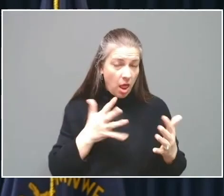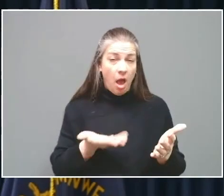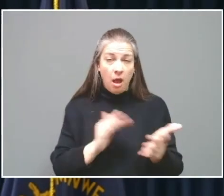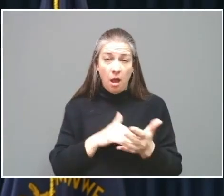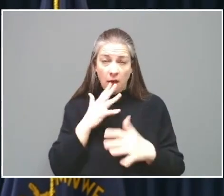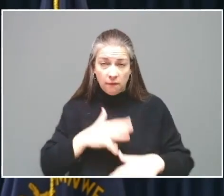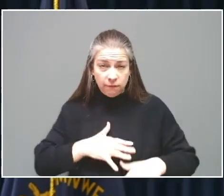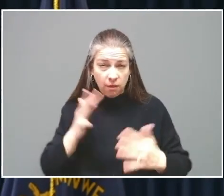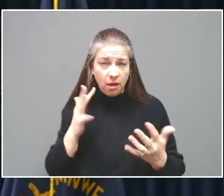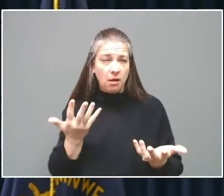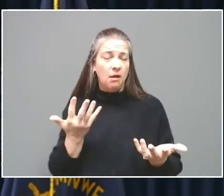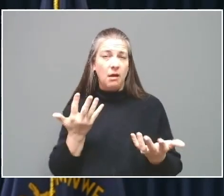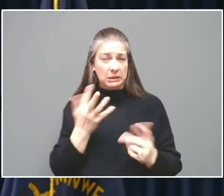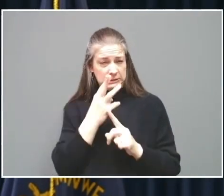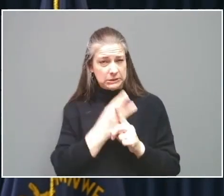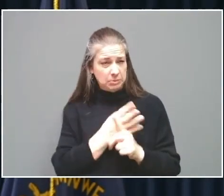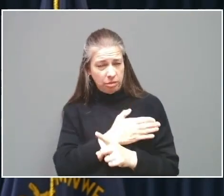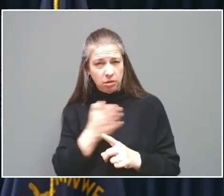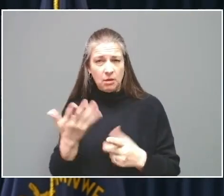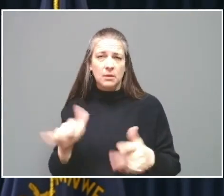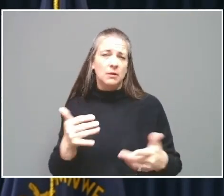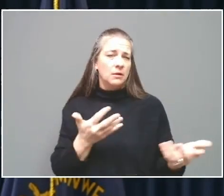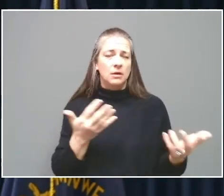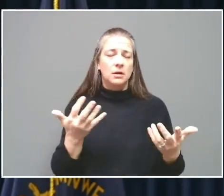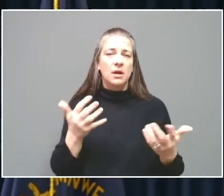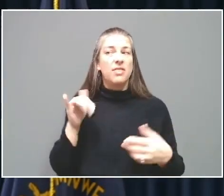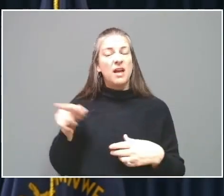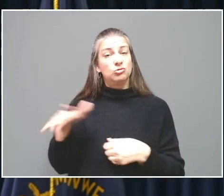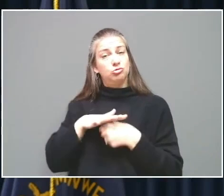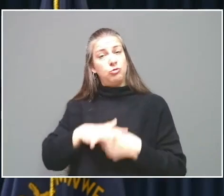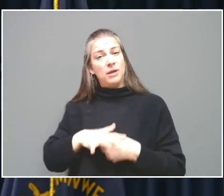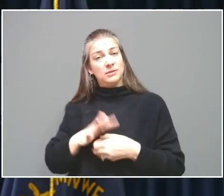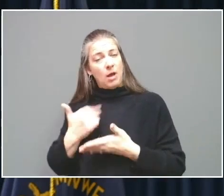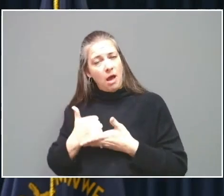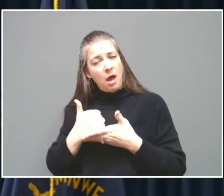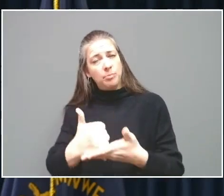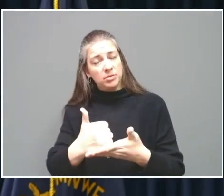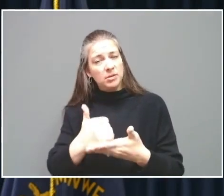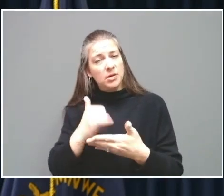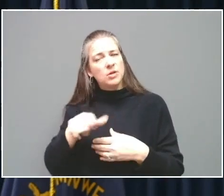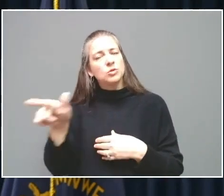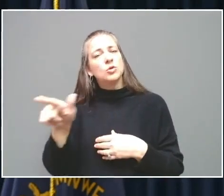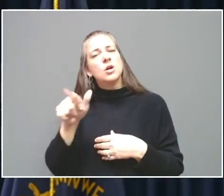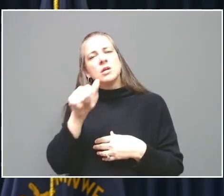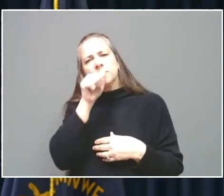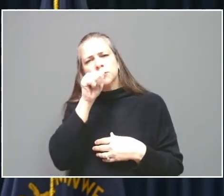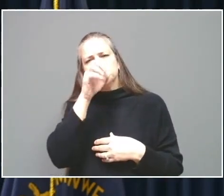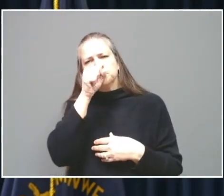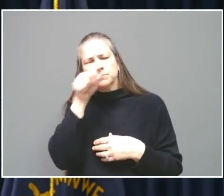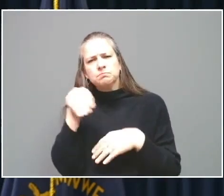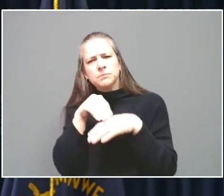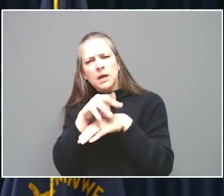6+ months later. The Disaster Distress Helpline is a 24/7 year-round confidential crisis counseling and emotional